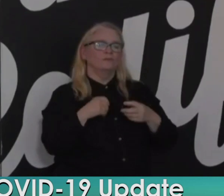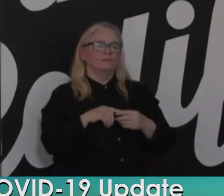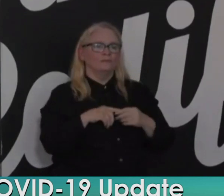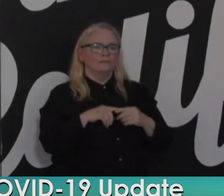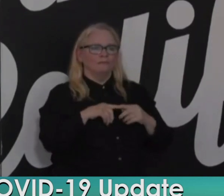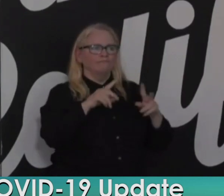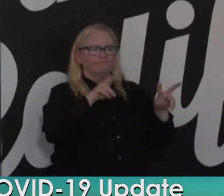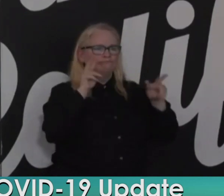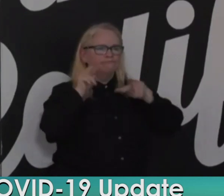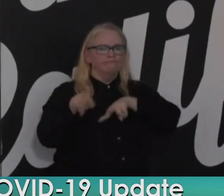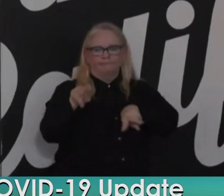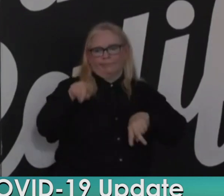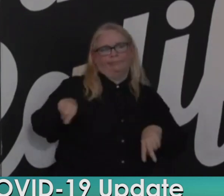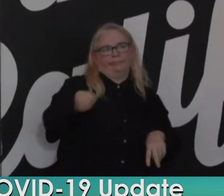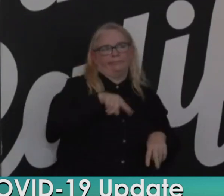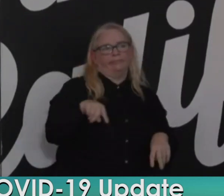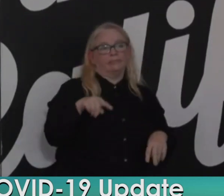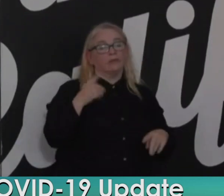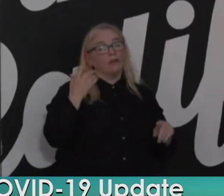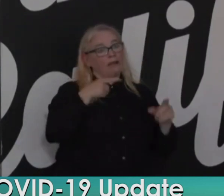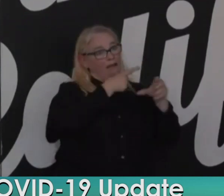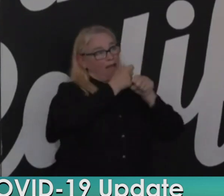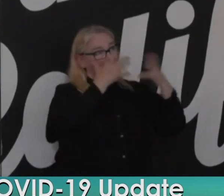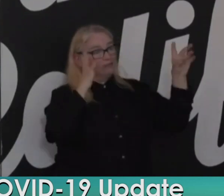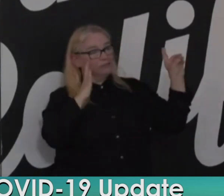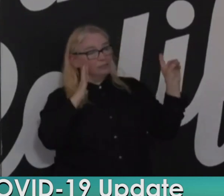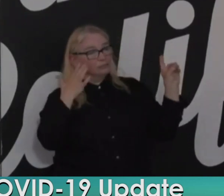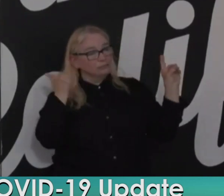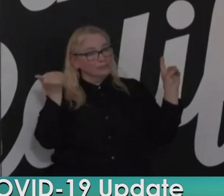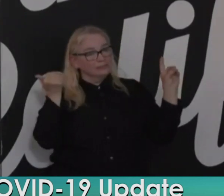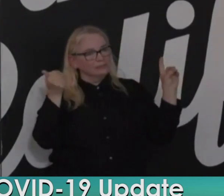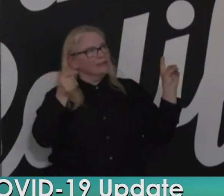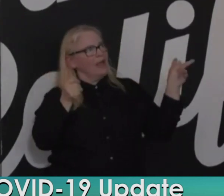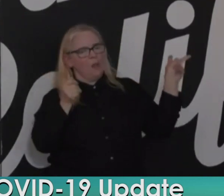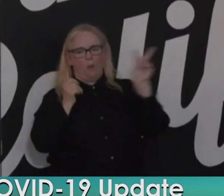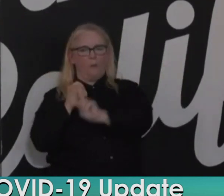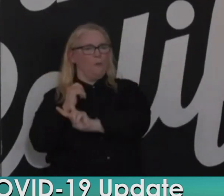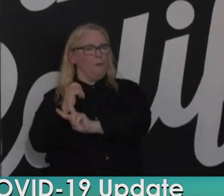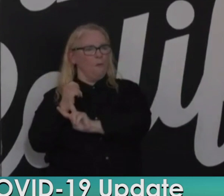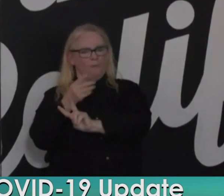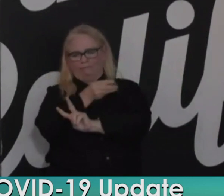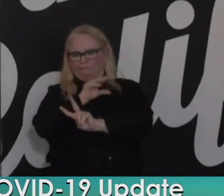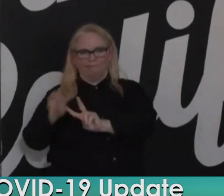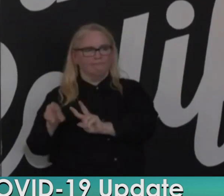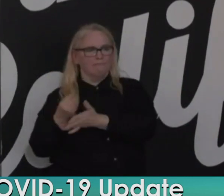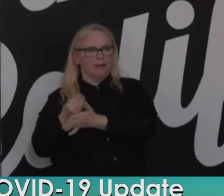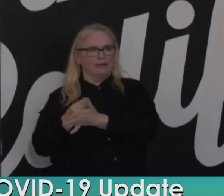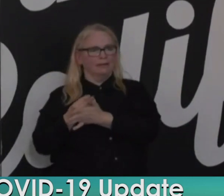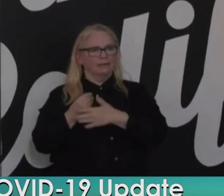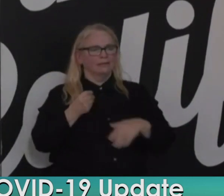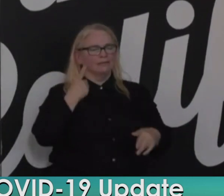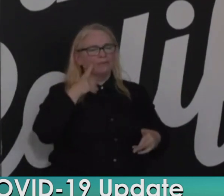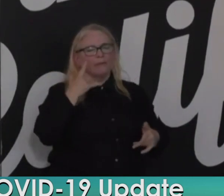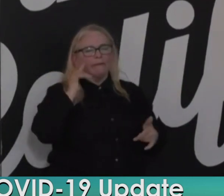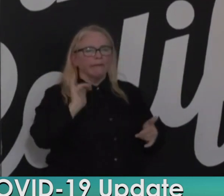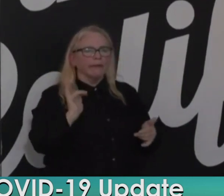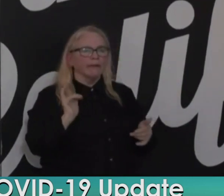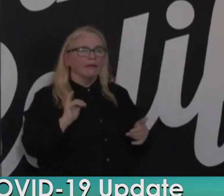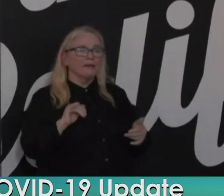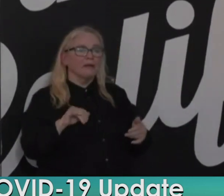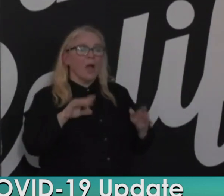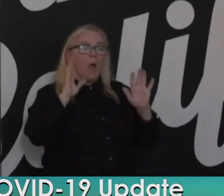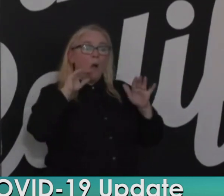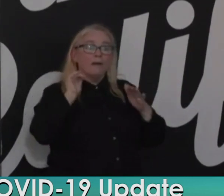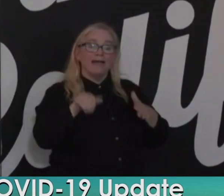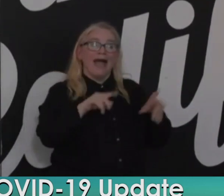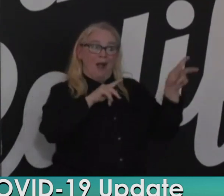anxiety for businesses all across the United States to draw down loans and potentially forgivable loans in the future. The first